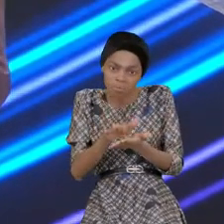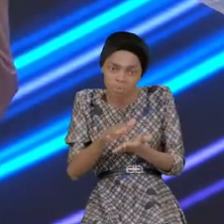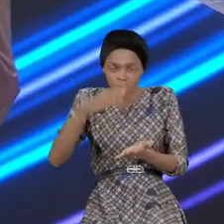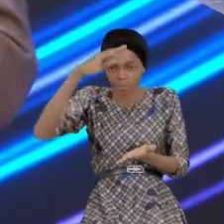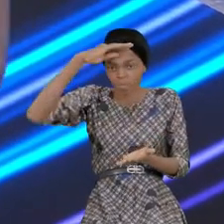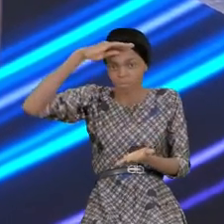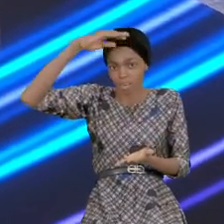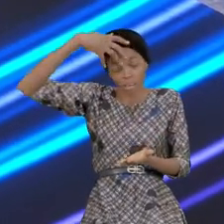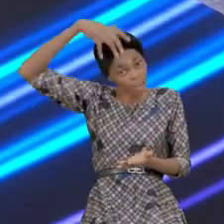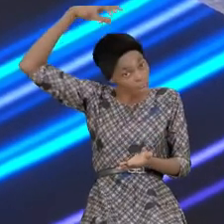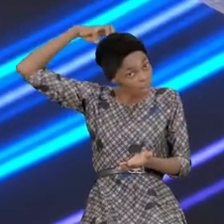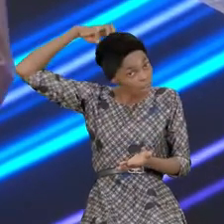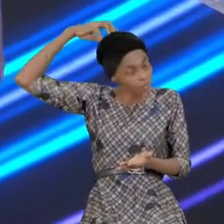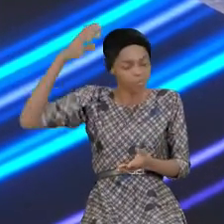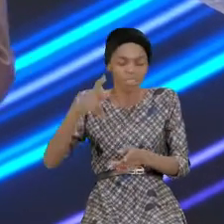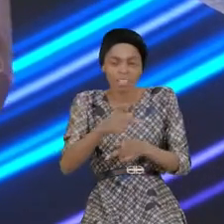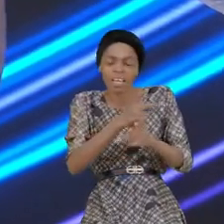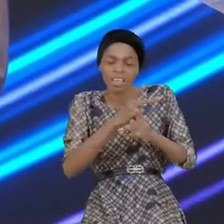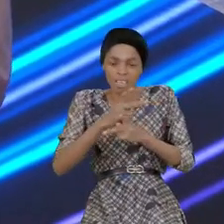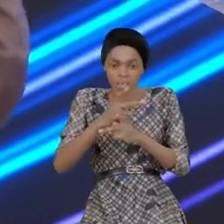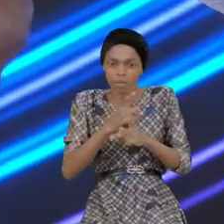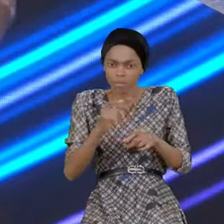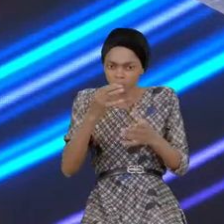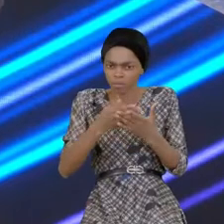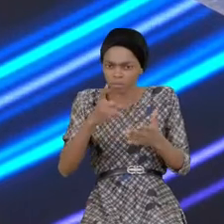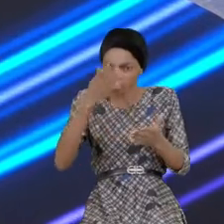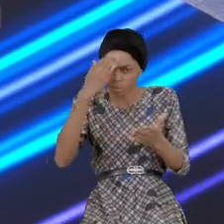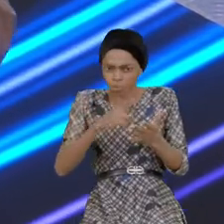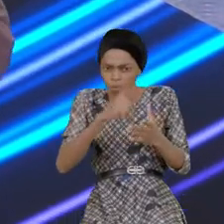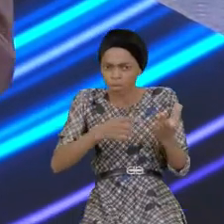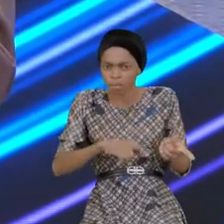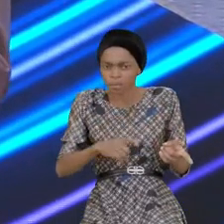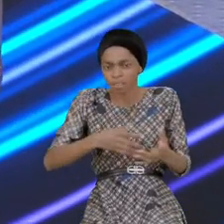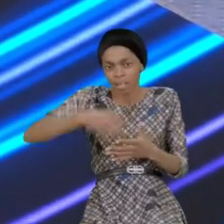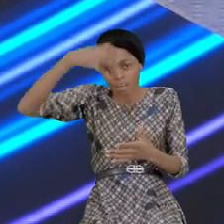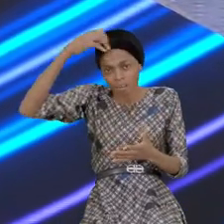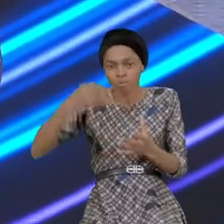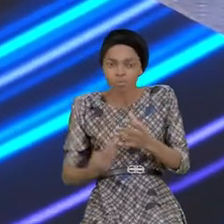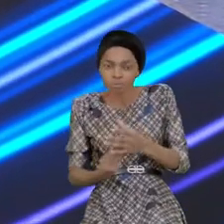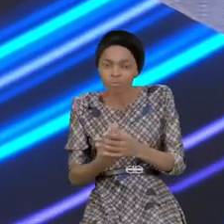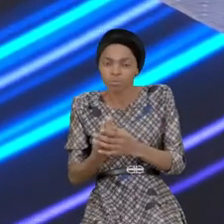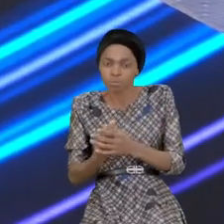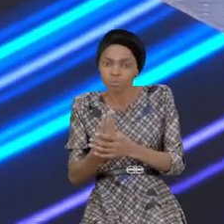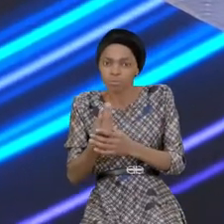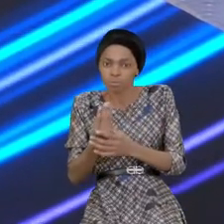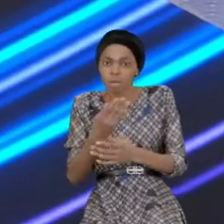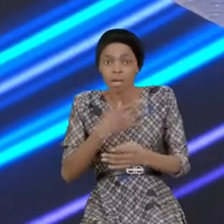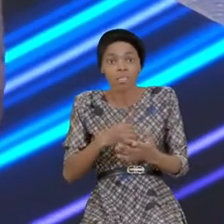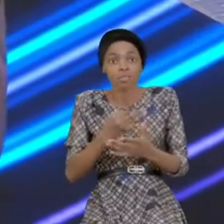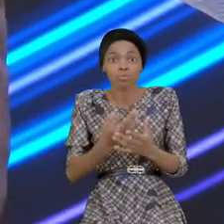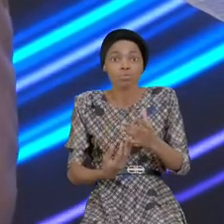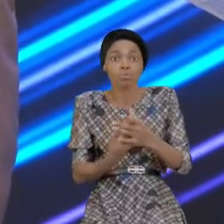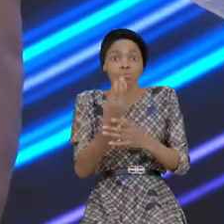care, that baby lion will be growing, and it will grow to the point your life